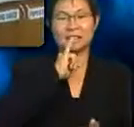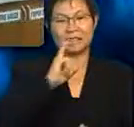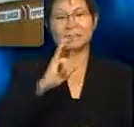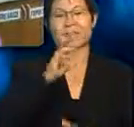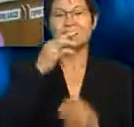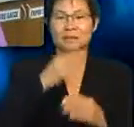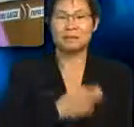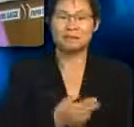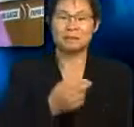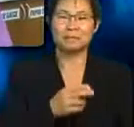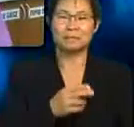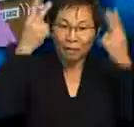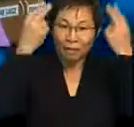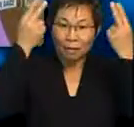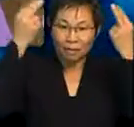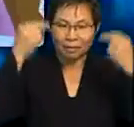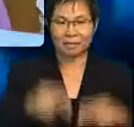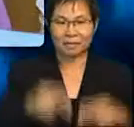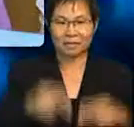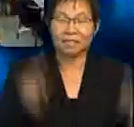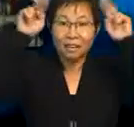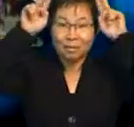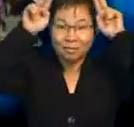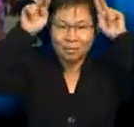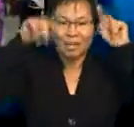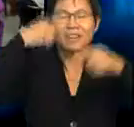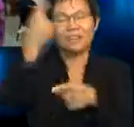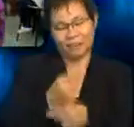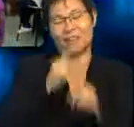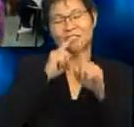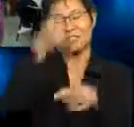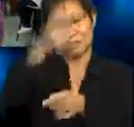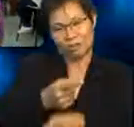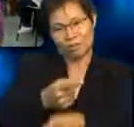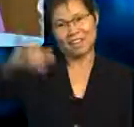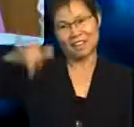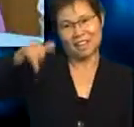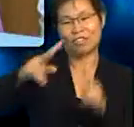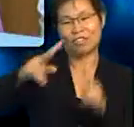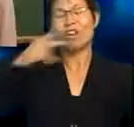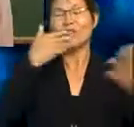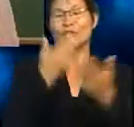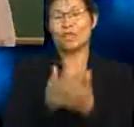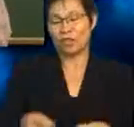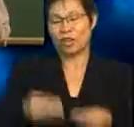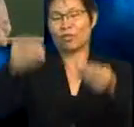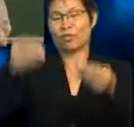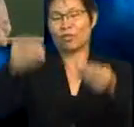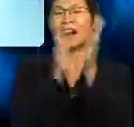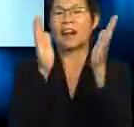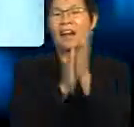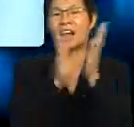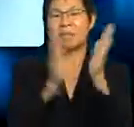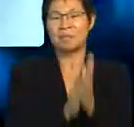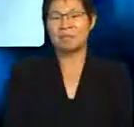It is rabbit. Is the answer correct, class? Yes. Very good. Okay, give her